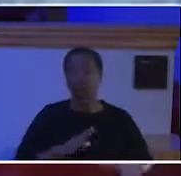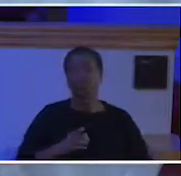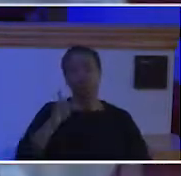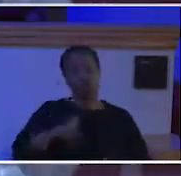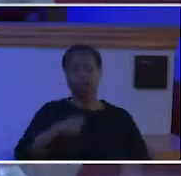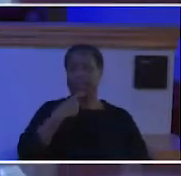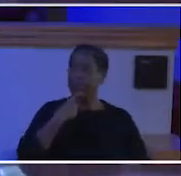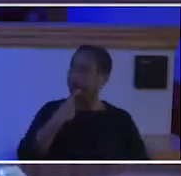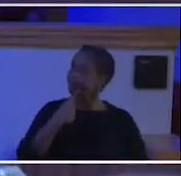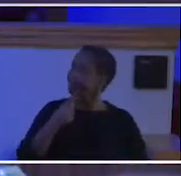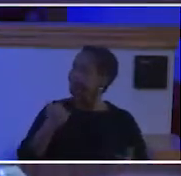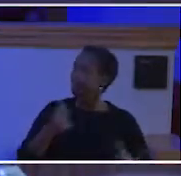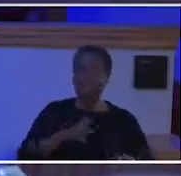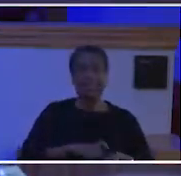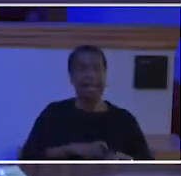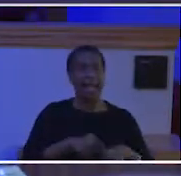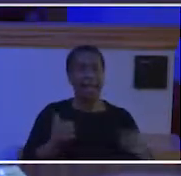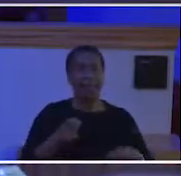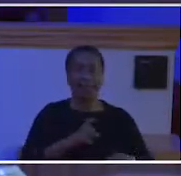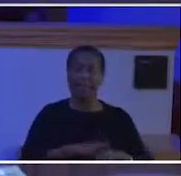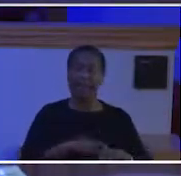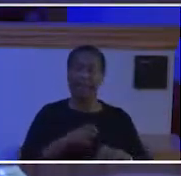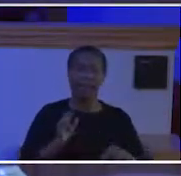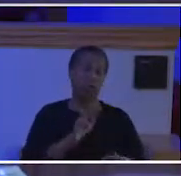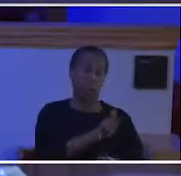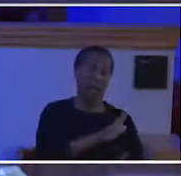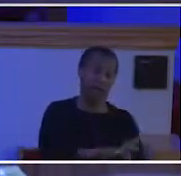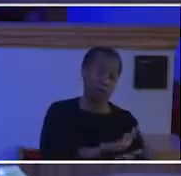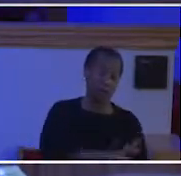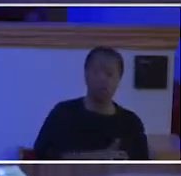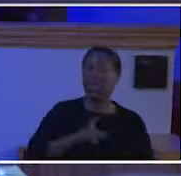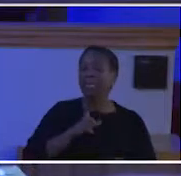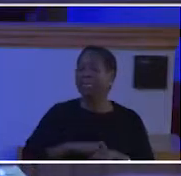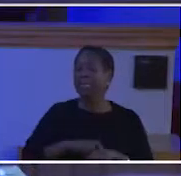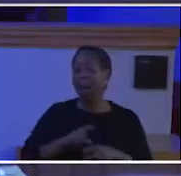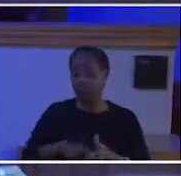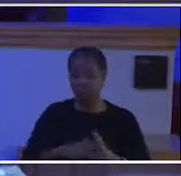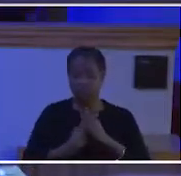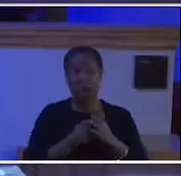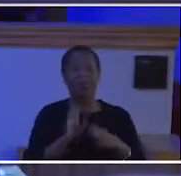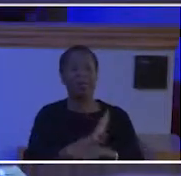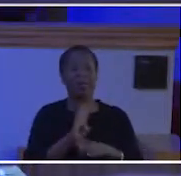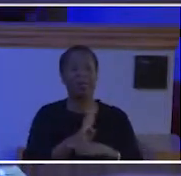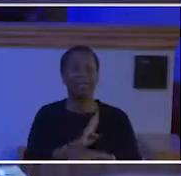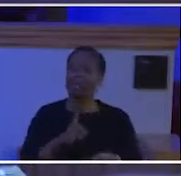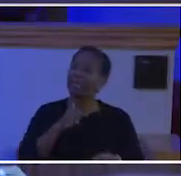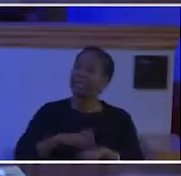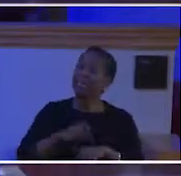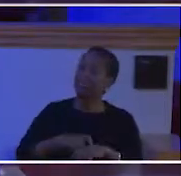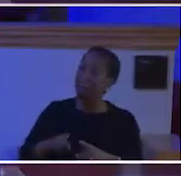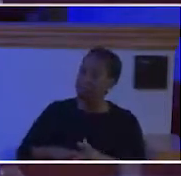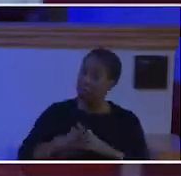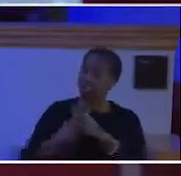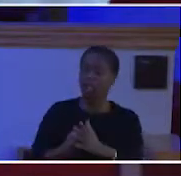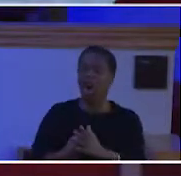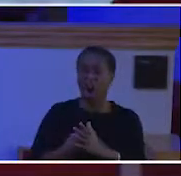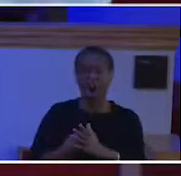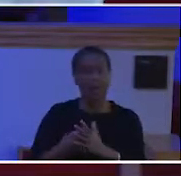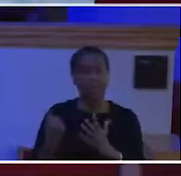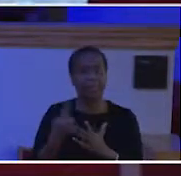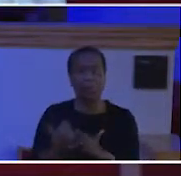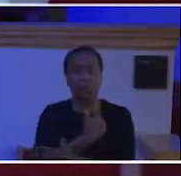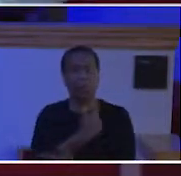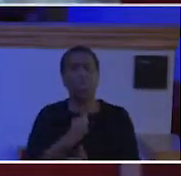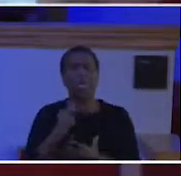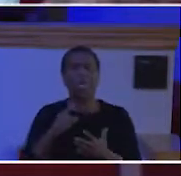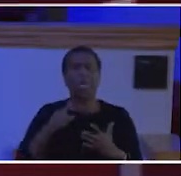time. It's time to go back to school. It's time to start that business. It's time to venture out of my comfort zone. It's time to